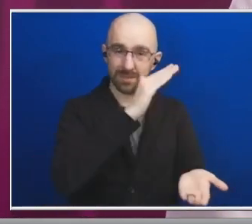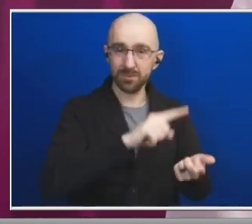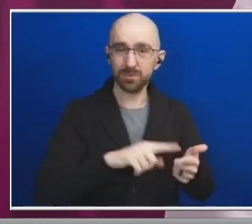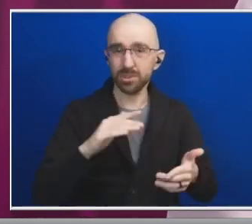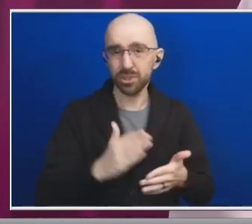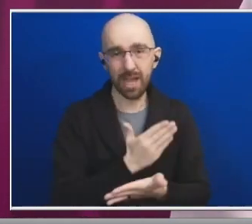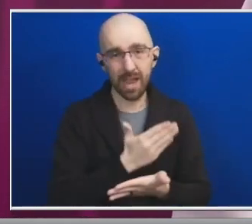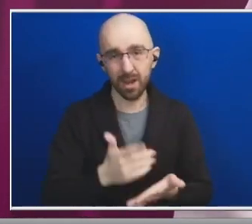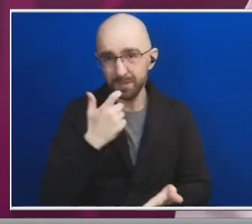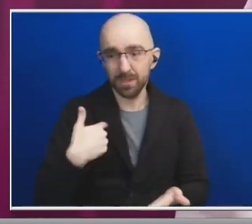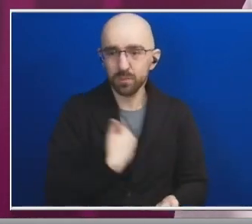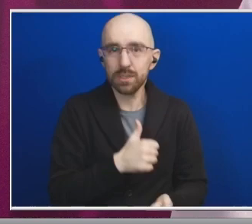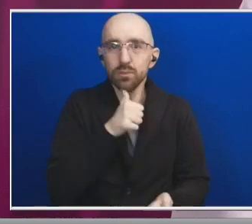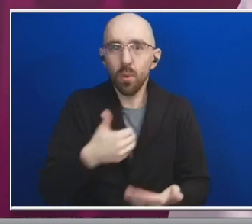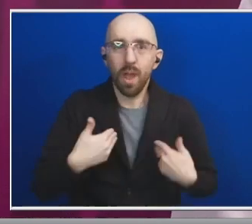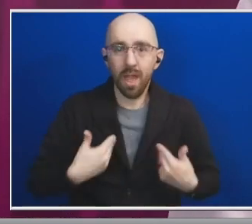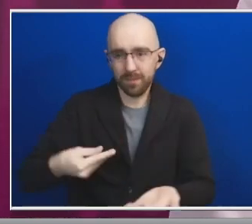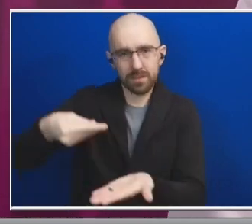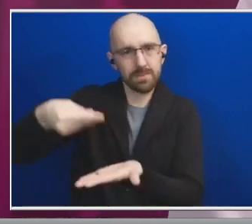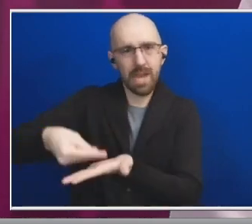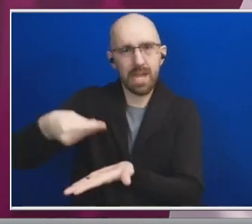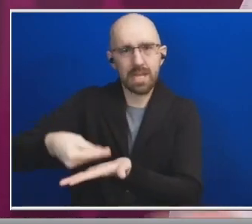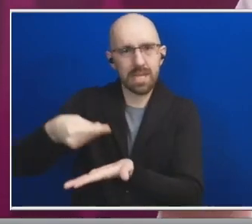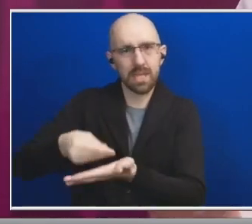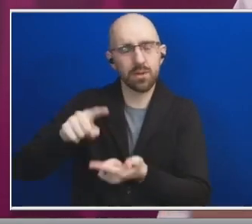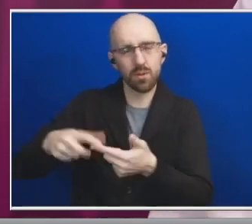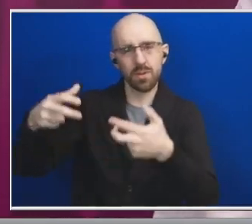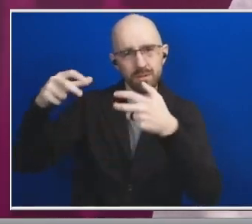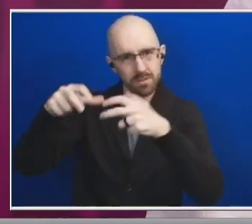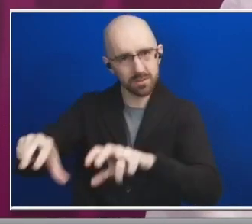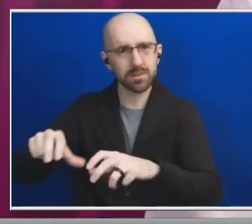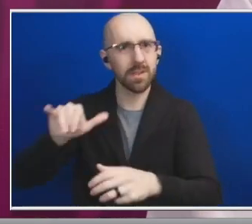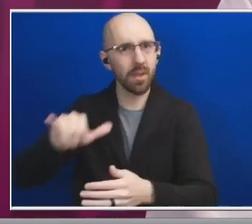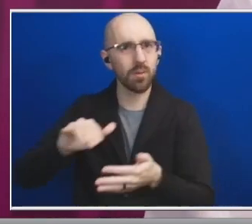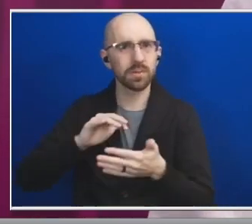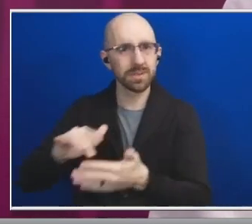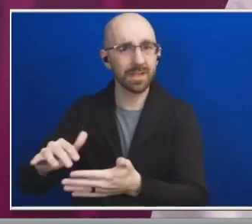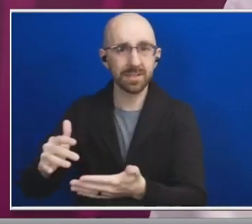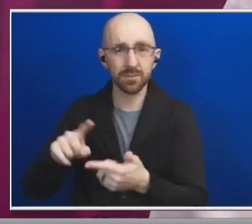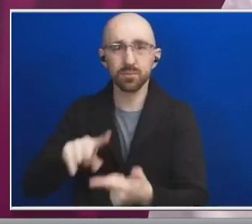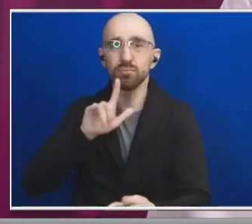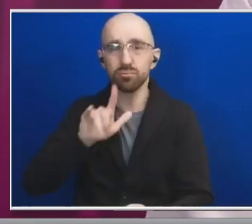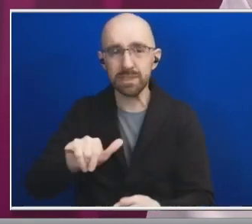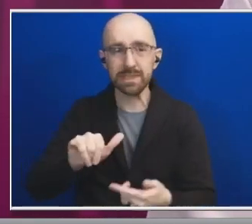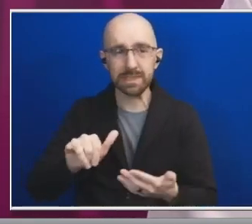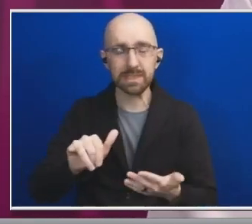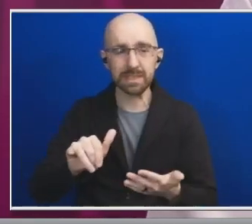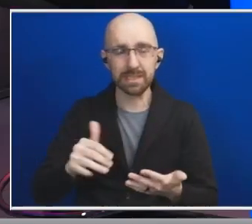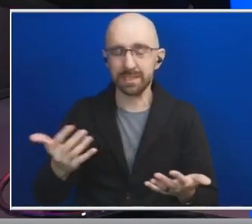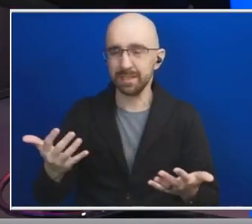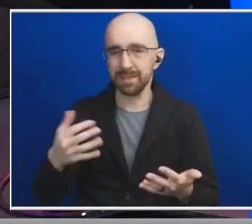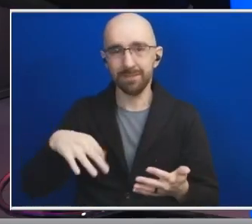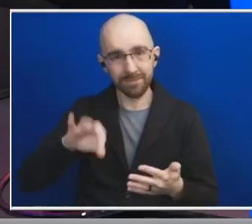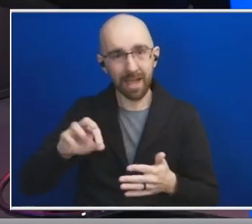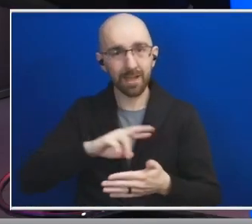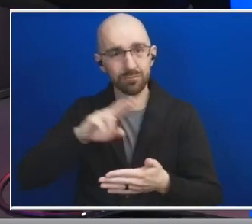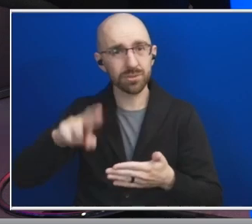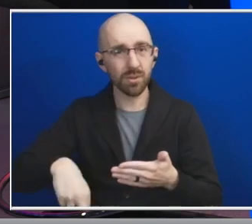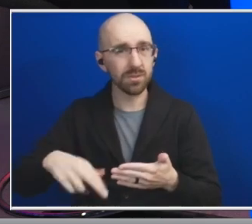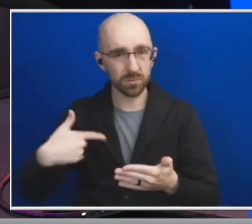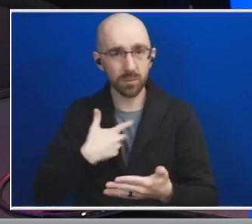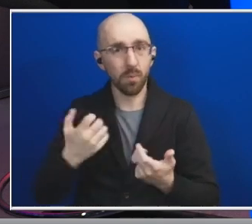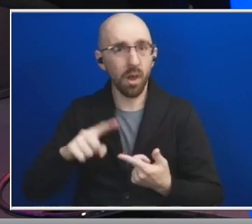the money to put into these studies to really come with the outcomes that we wanna know. Boy.